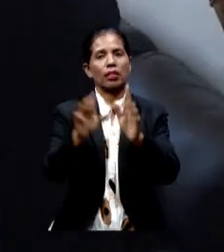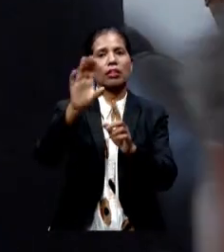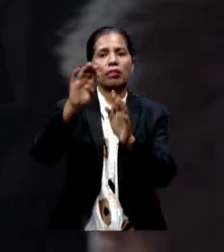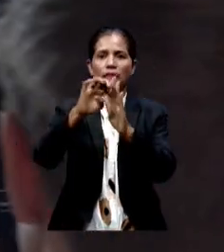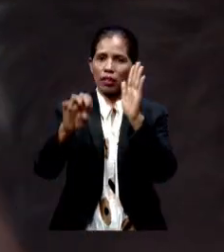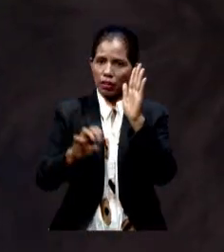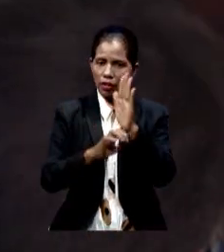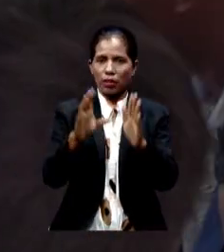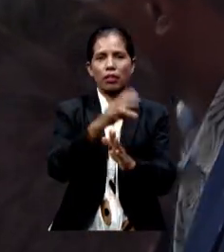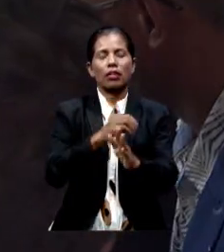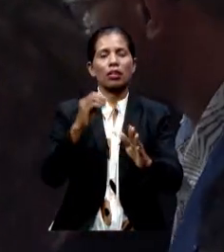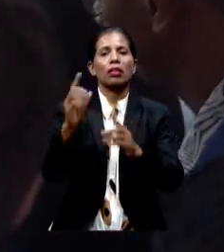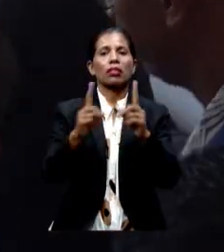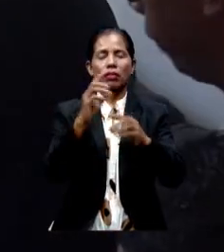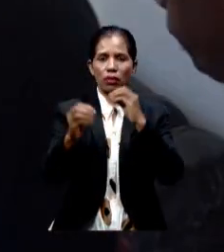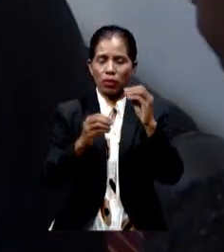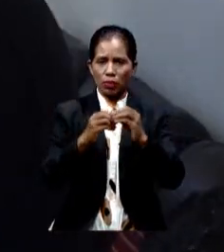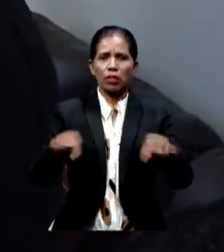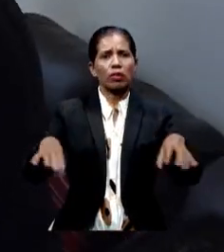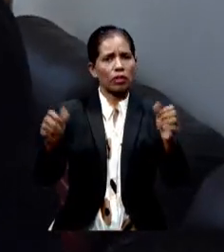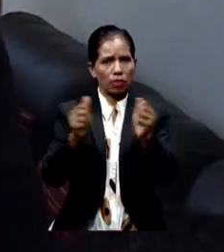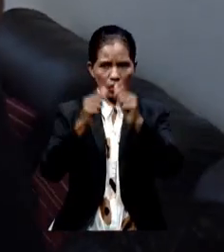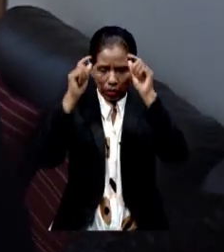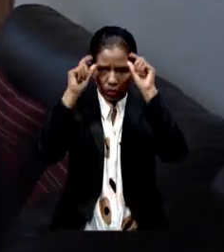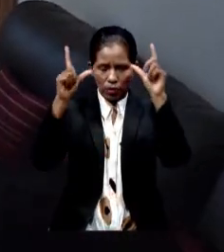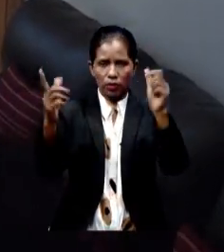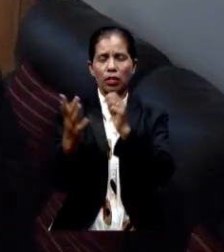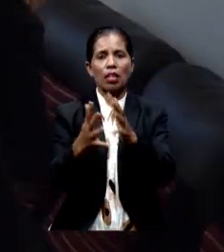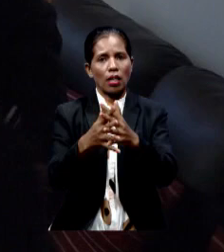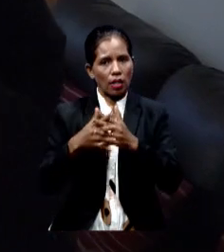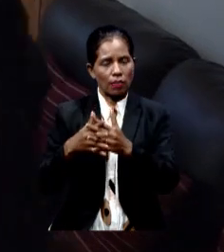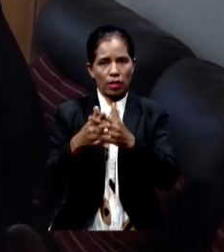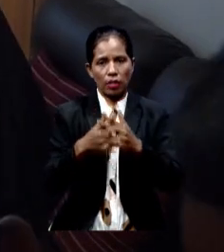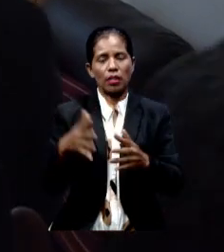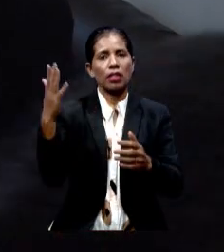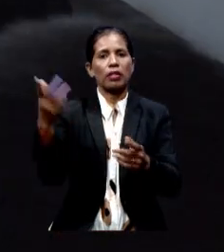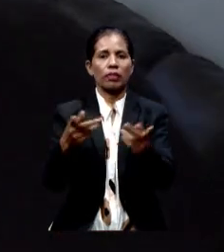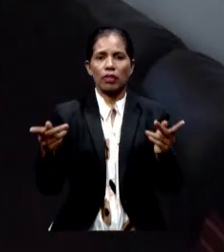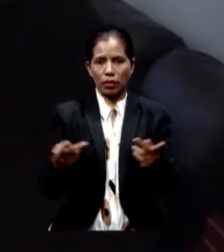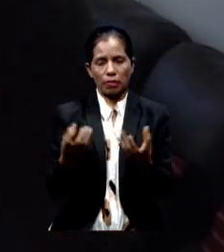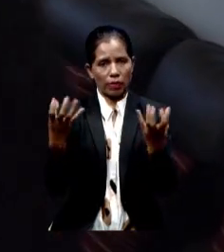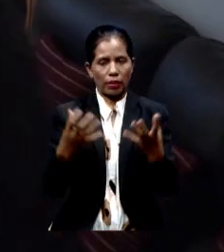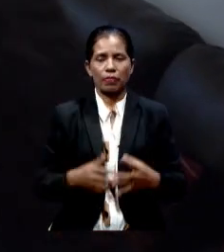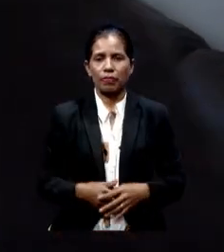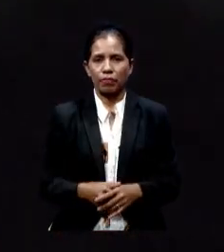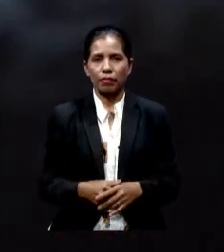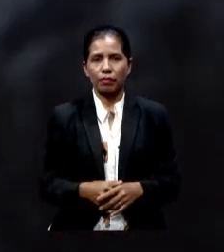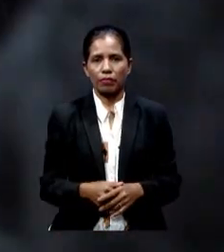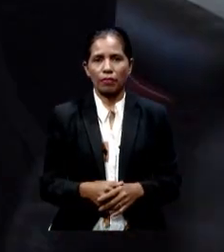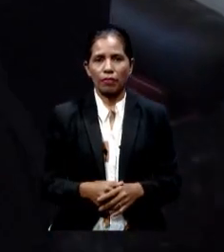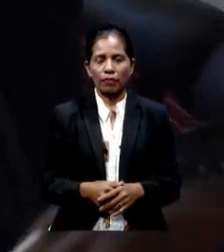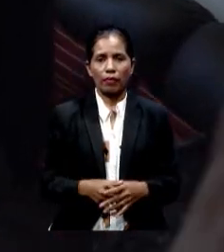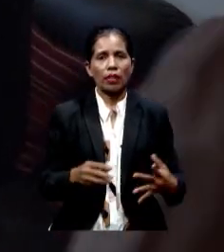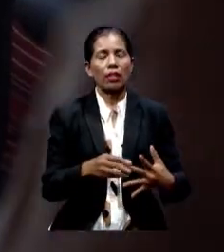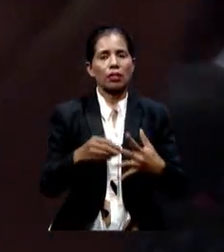estado no diskuti kona ba Kooperesaun Entre Timor-Leste ho Estados Unidos Amerika iha are oi-oin. Discussion was basically to